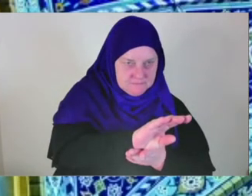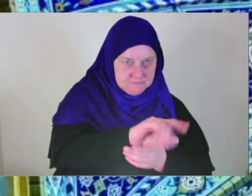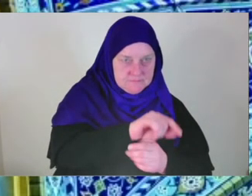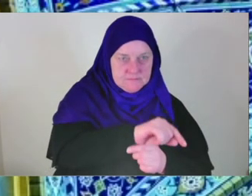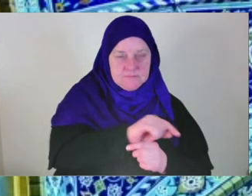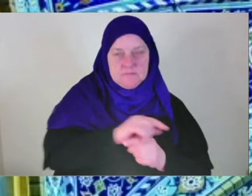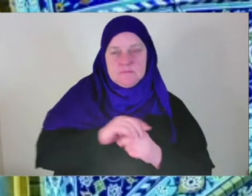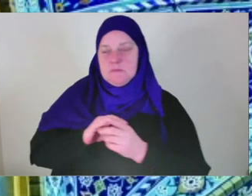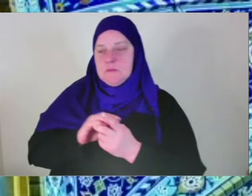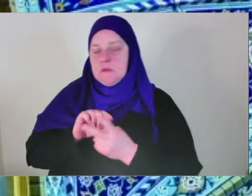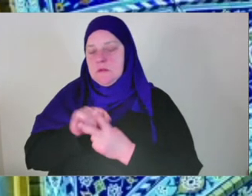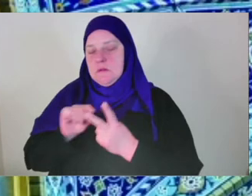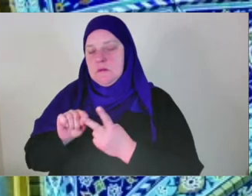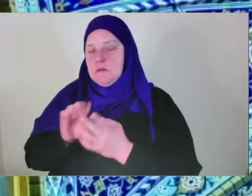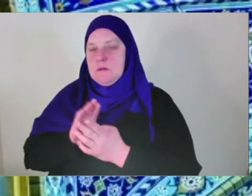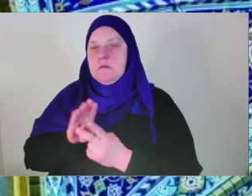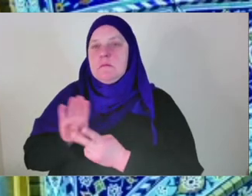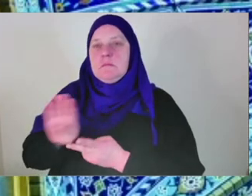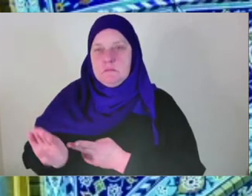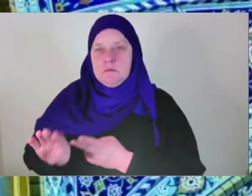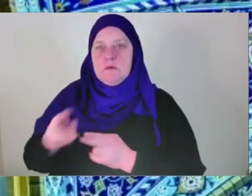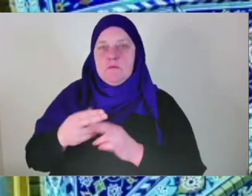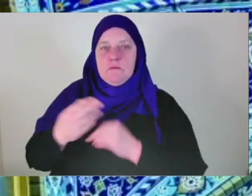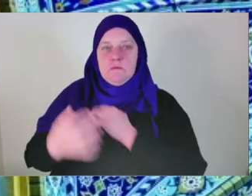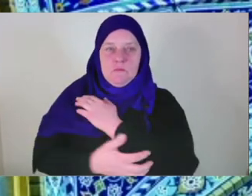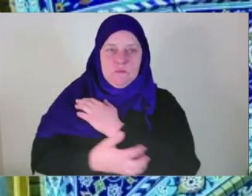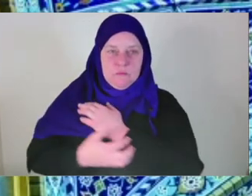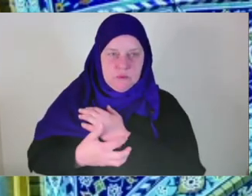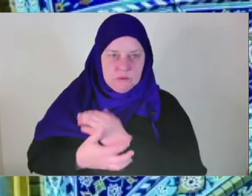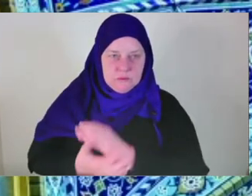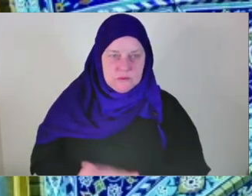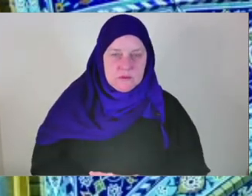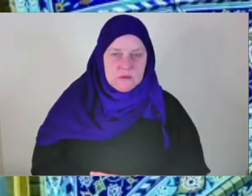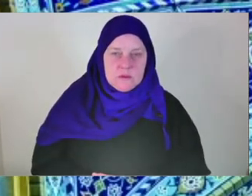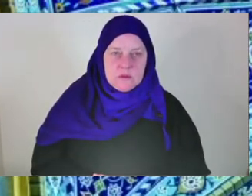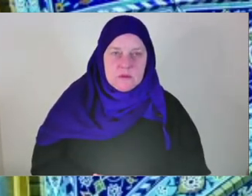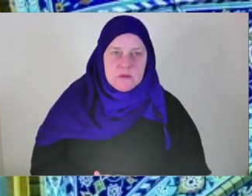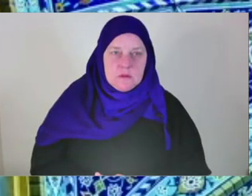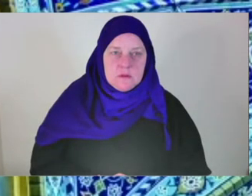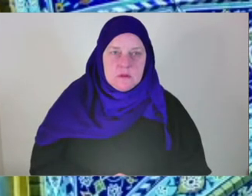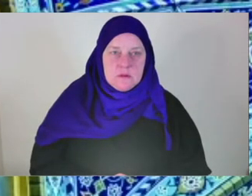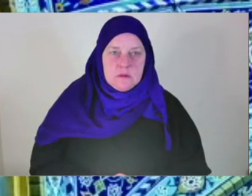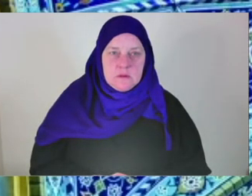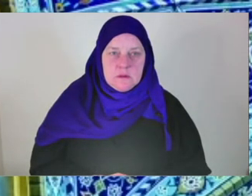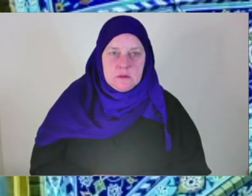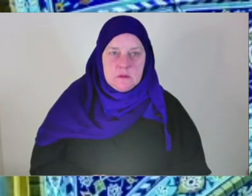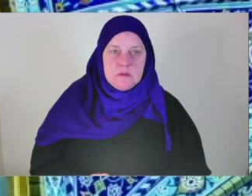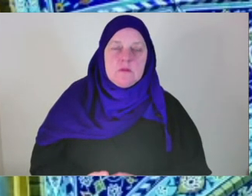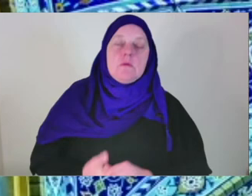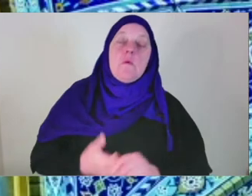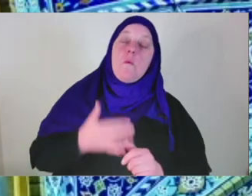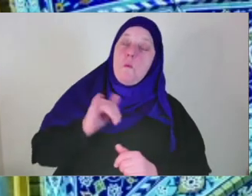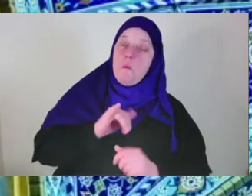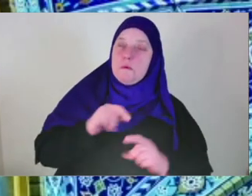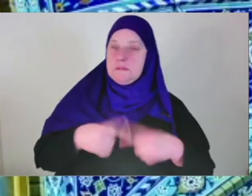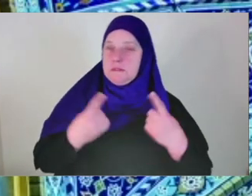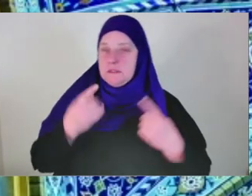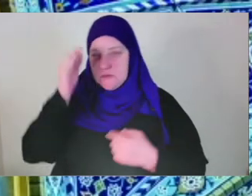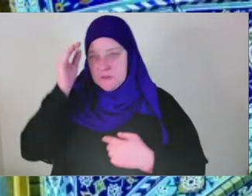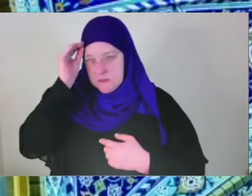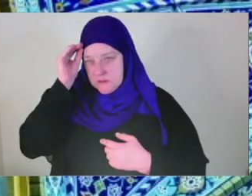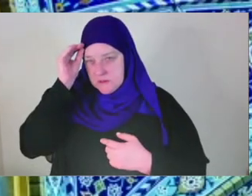Sistani, exclusively, otherwise, if you are following other maraja, you have to give the whole homes to the marja, or you need the consent of your